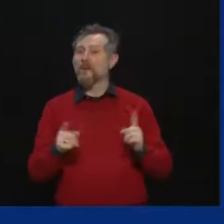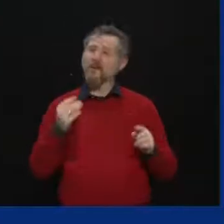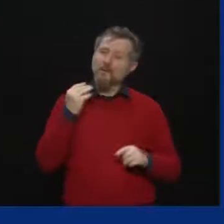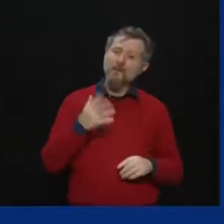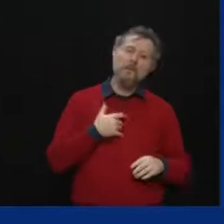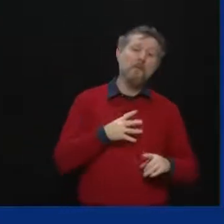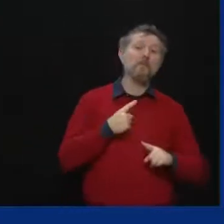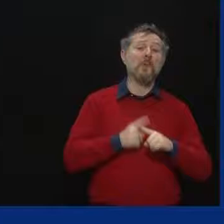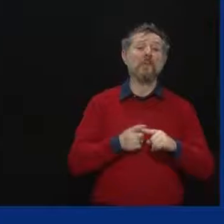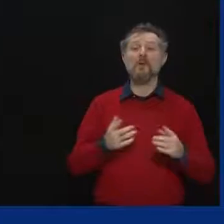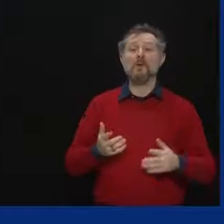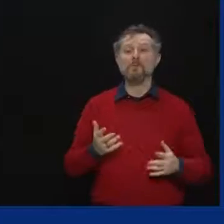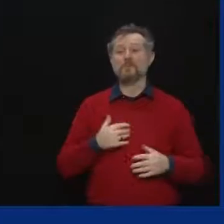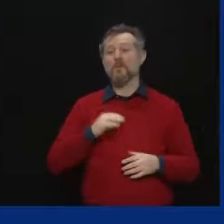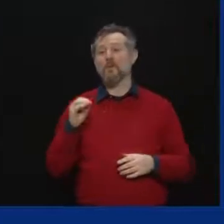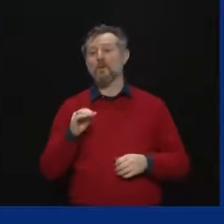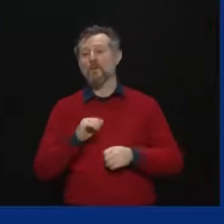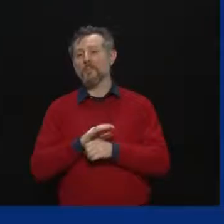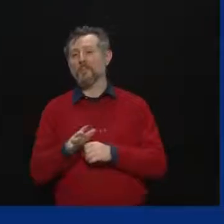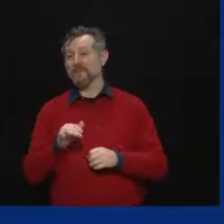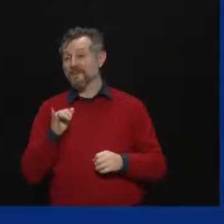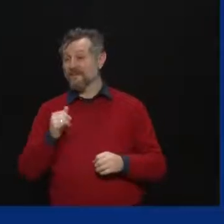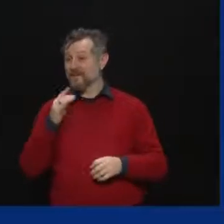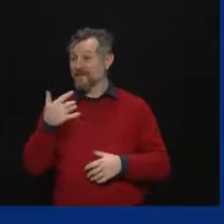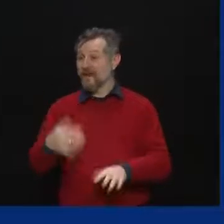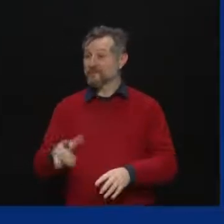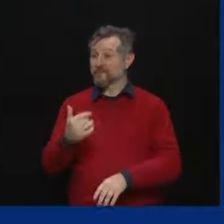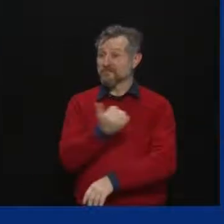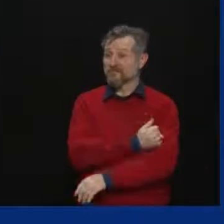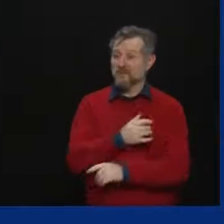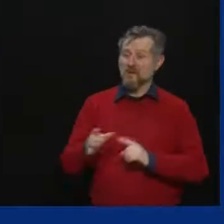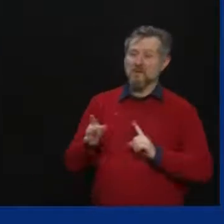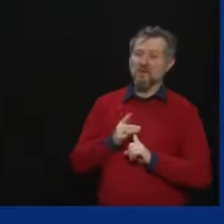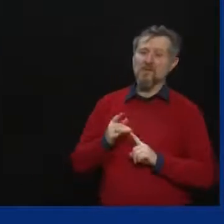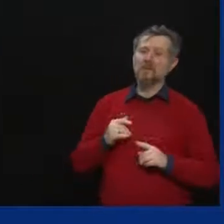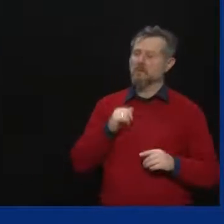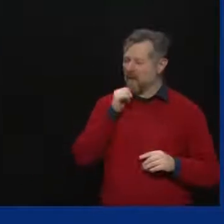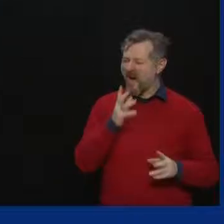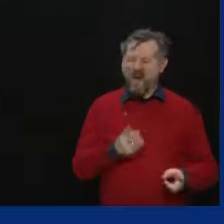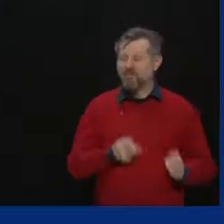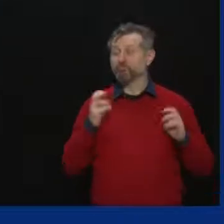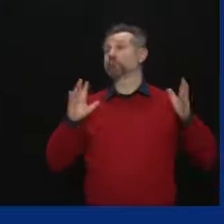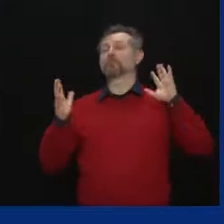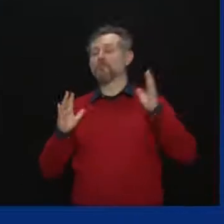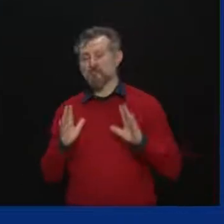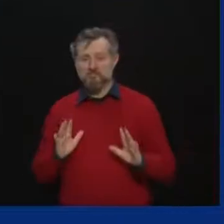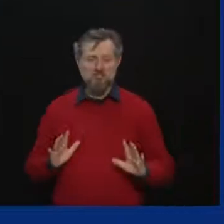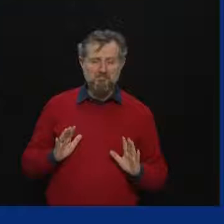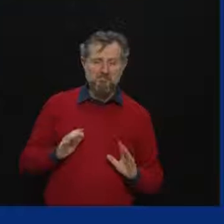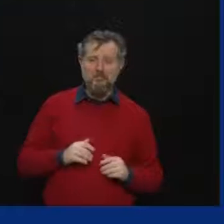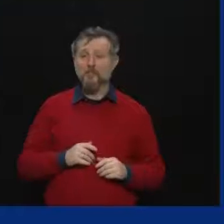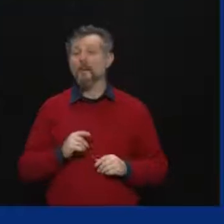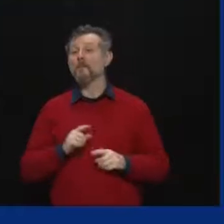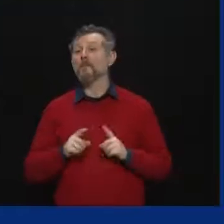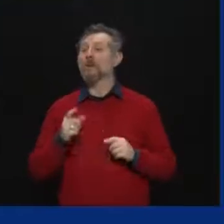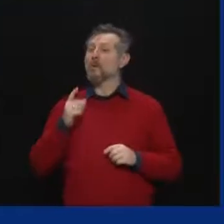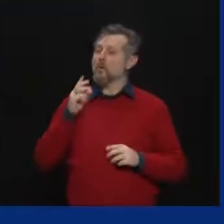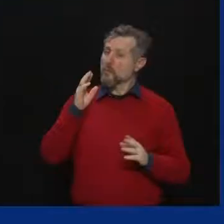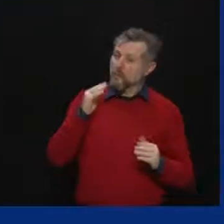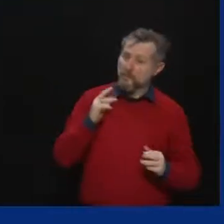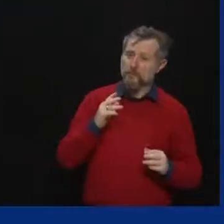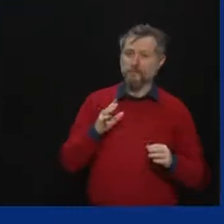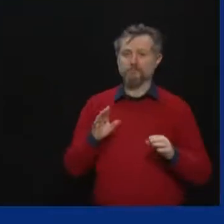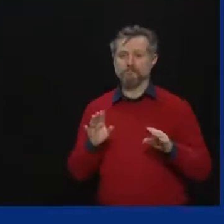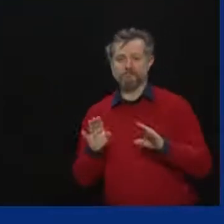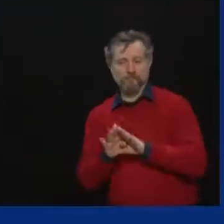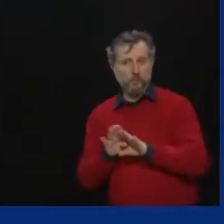for those who follow what I just outlined. We really, truly don't anticipate to see any shutdowns. And so we're not going